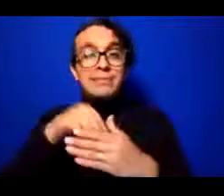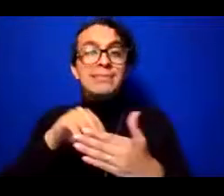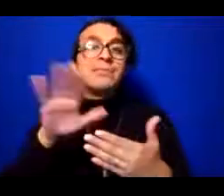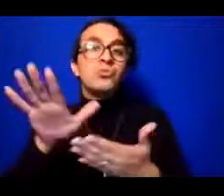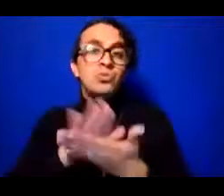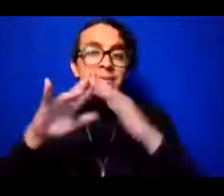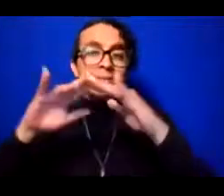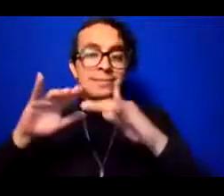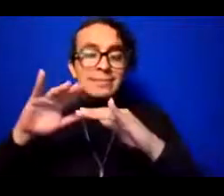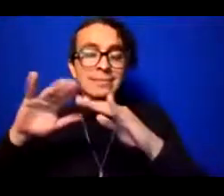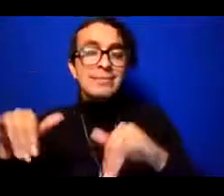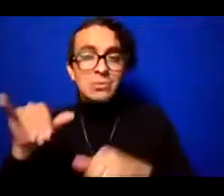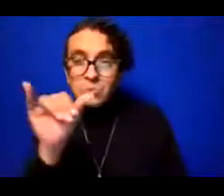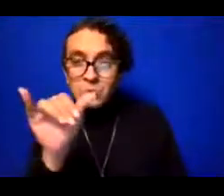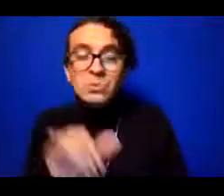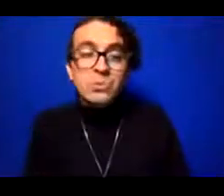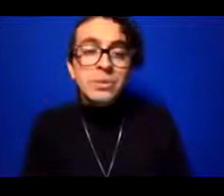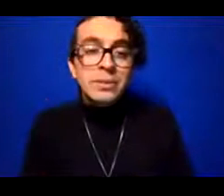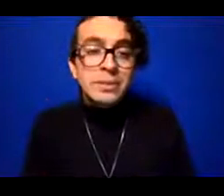school settings as well.